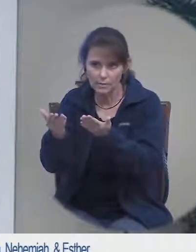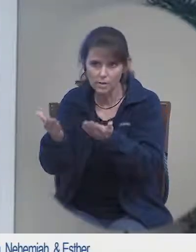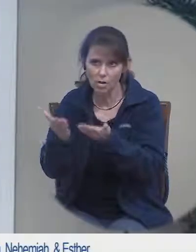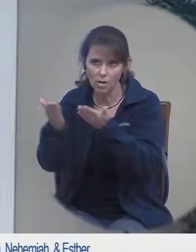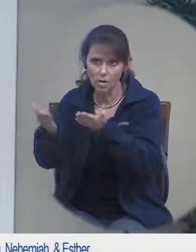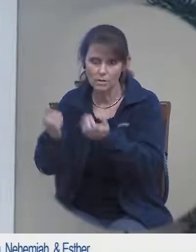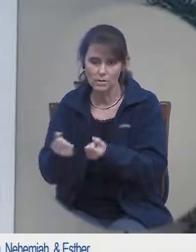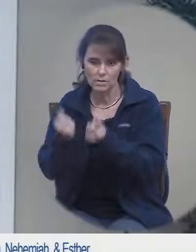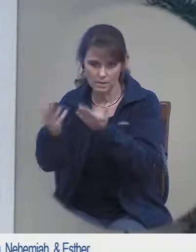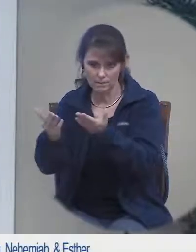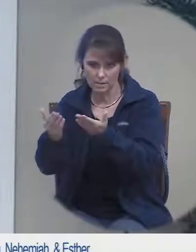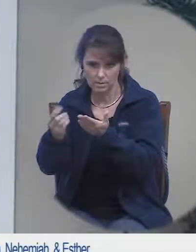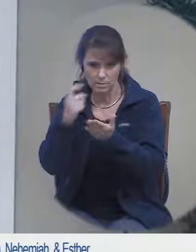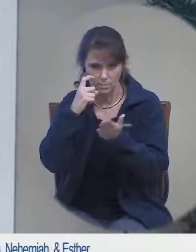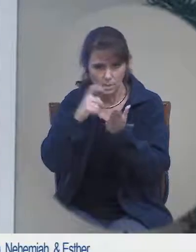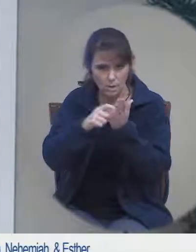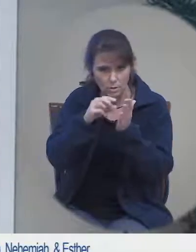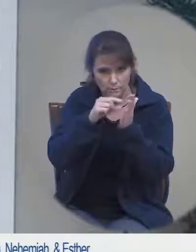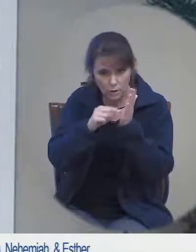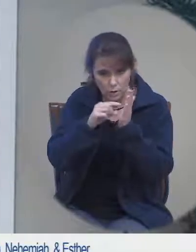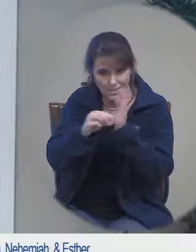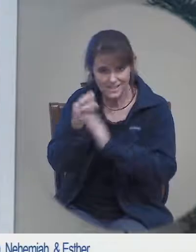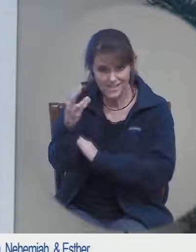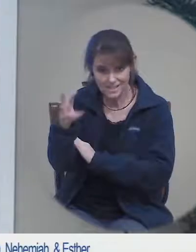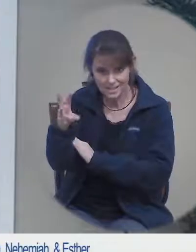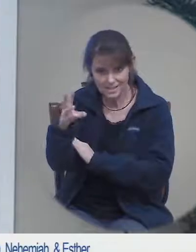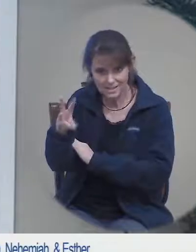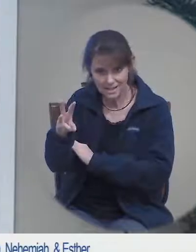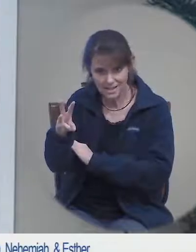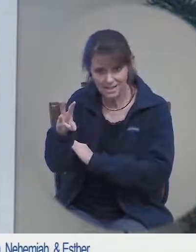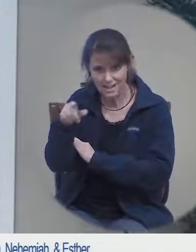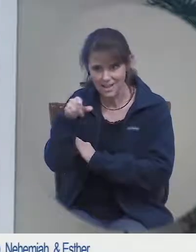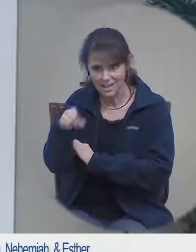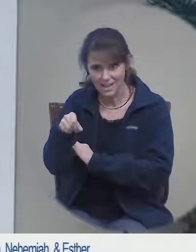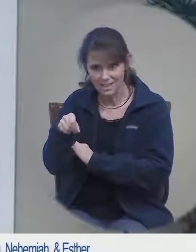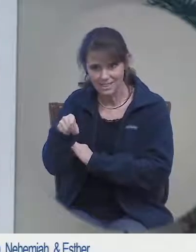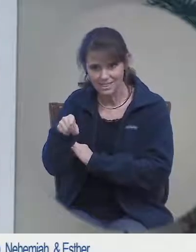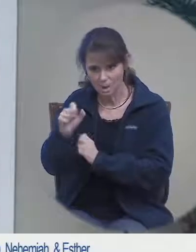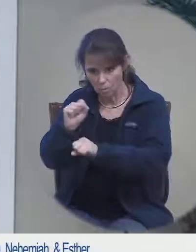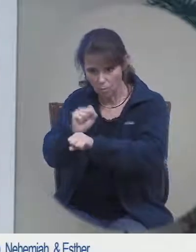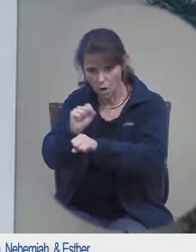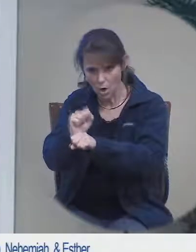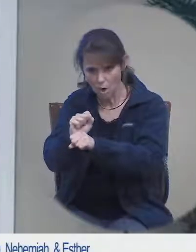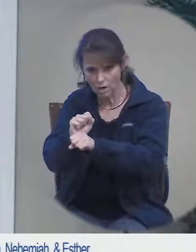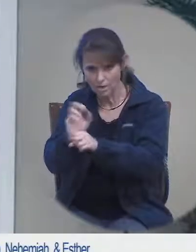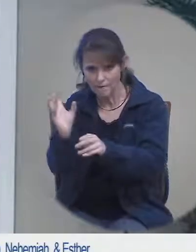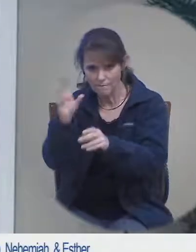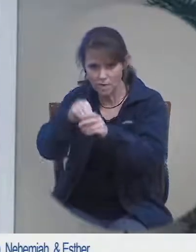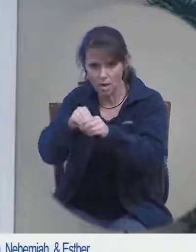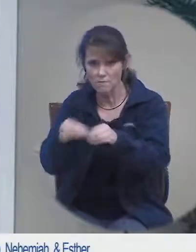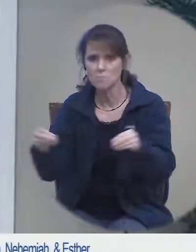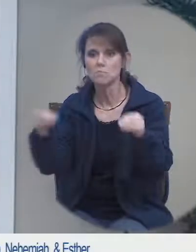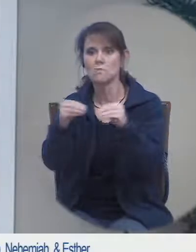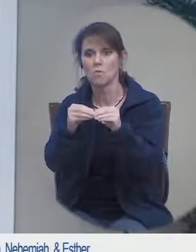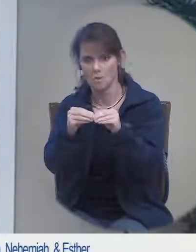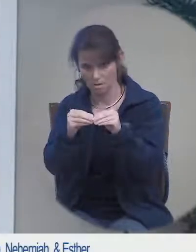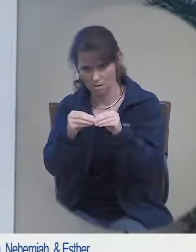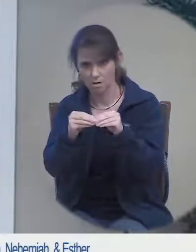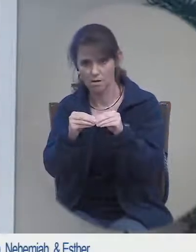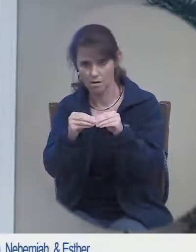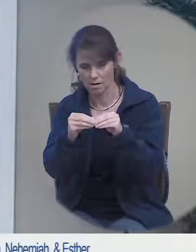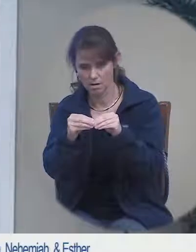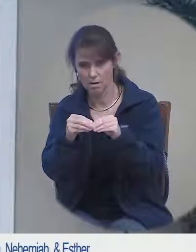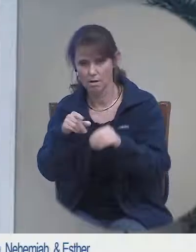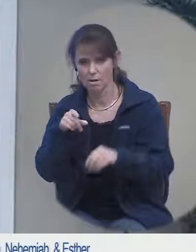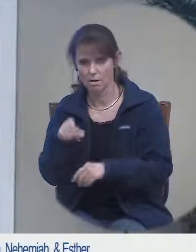you to see in verse 16 how broad the scope of their work is. In verse 16, it specifically mentions a phrase,